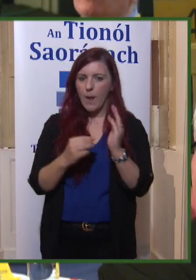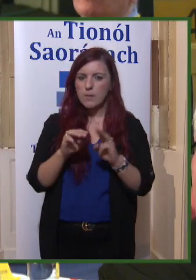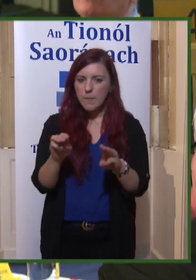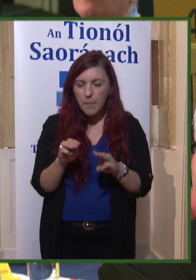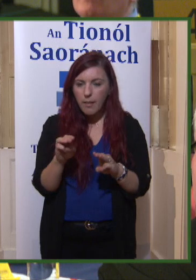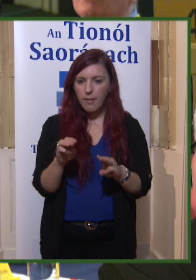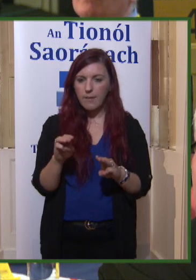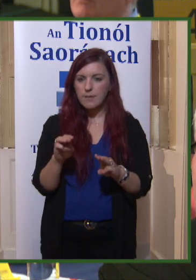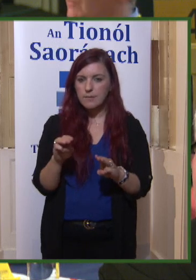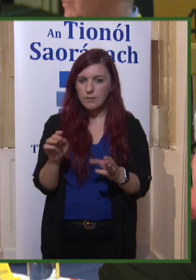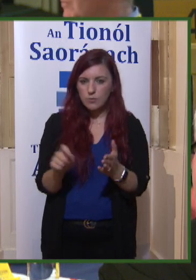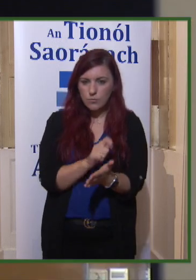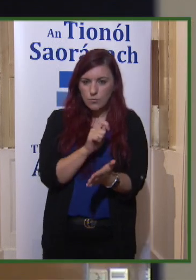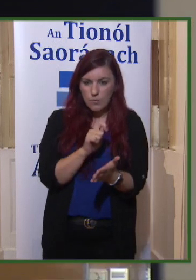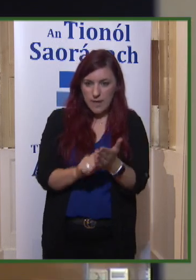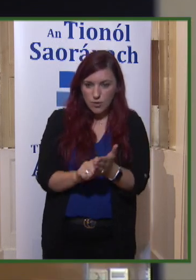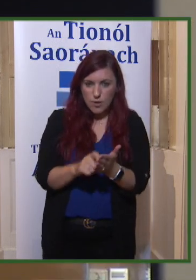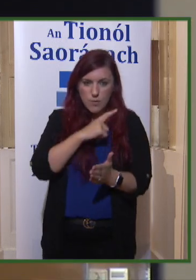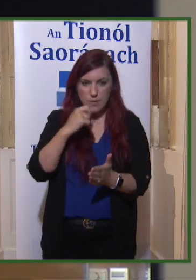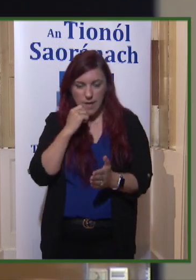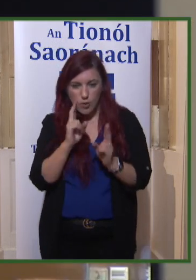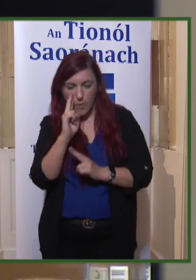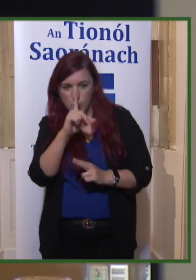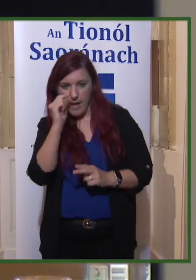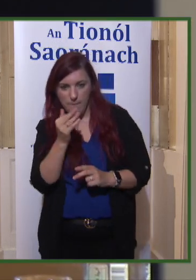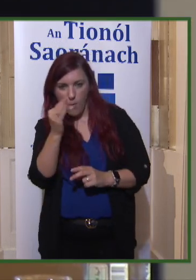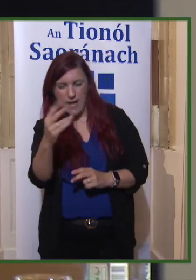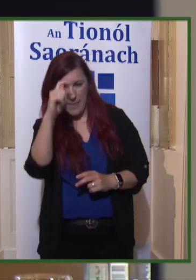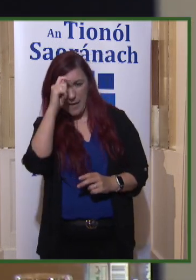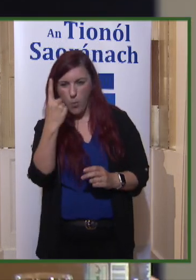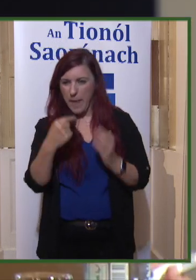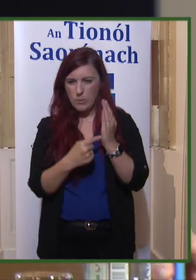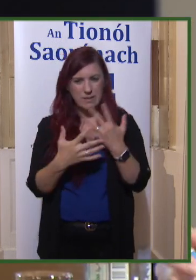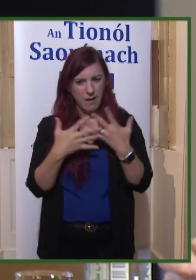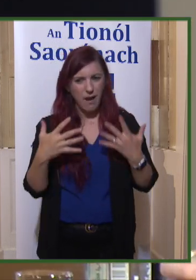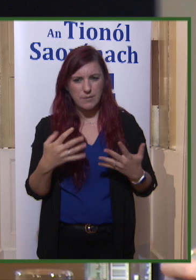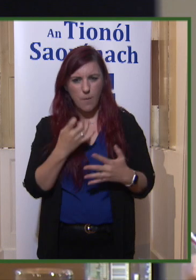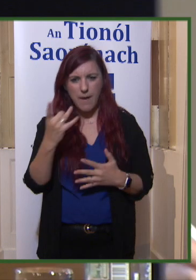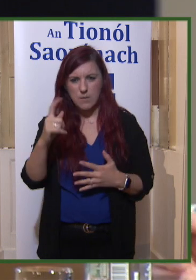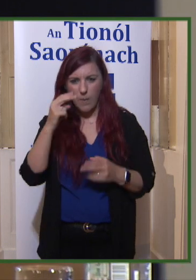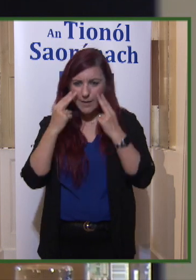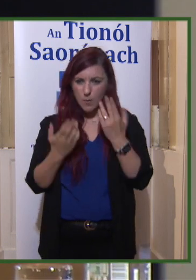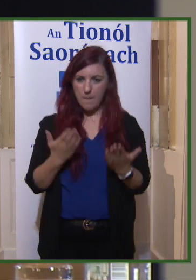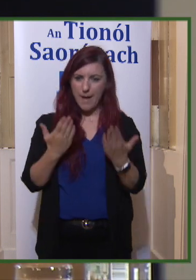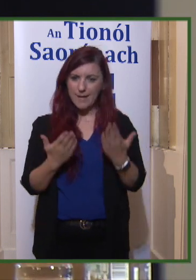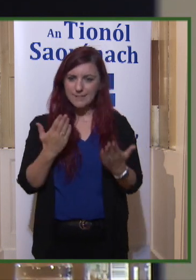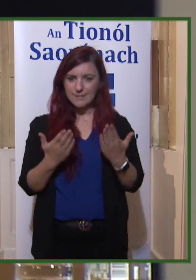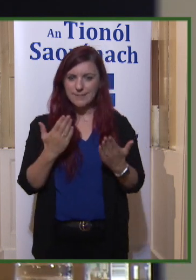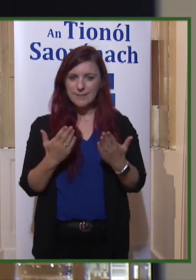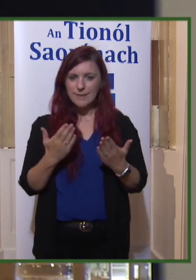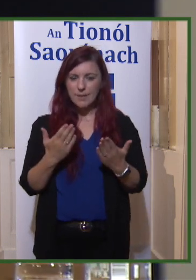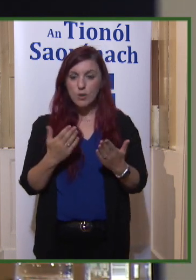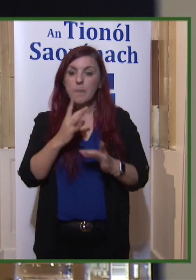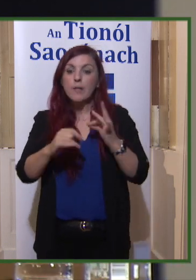their solicitors is a big ask, I would have thought. And we have to balance the frivolous candidacy with making it as